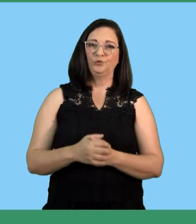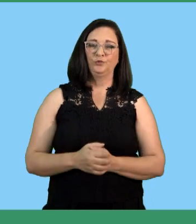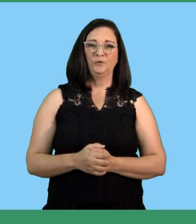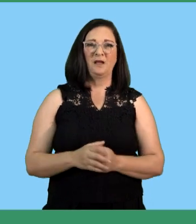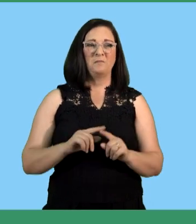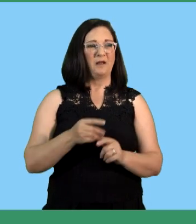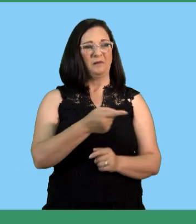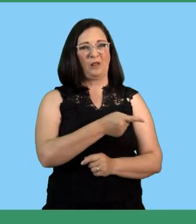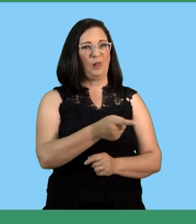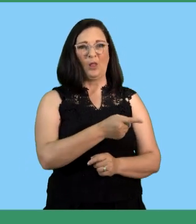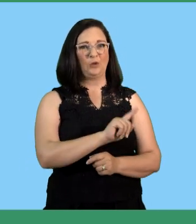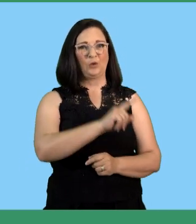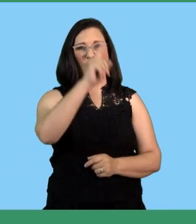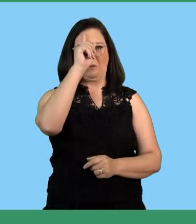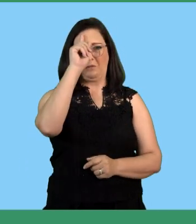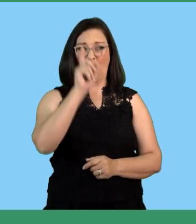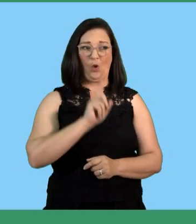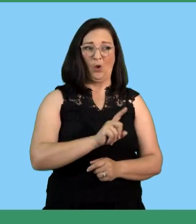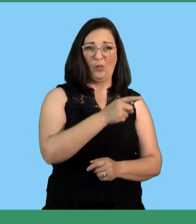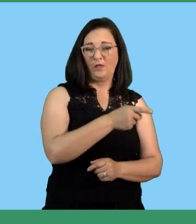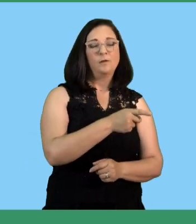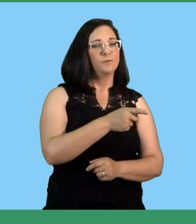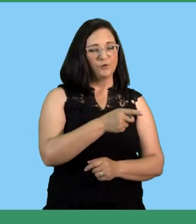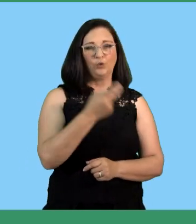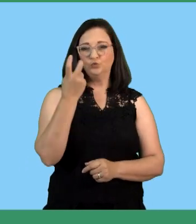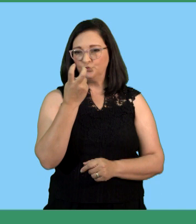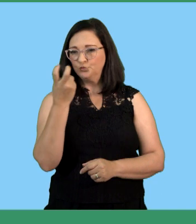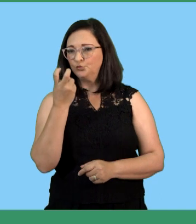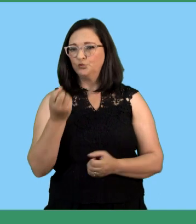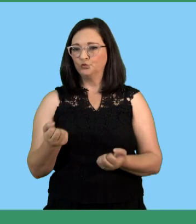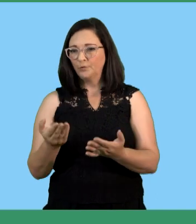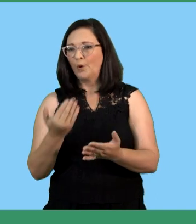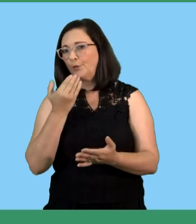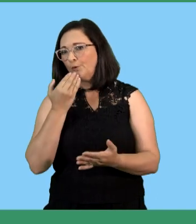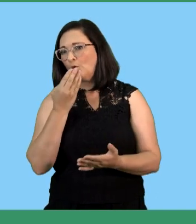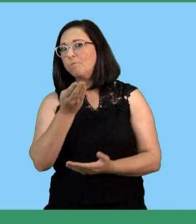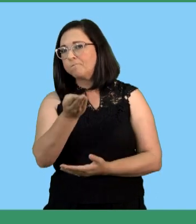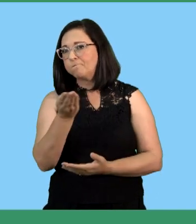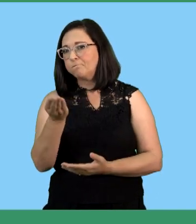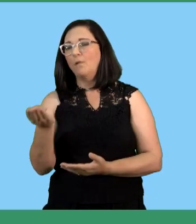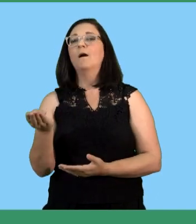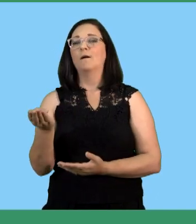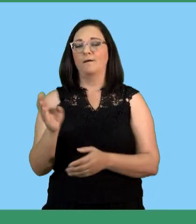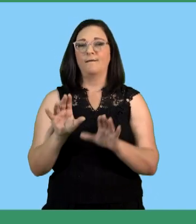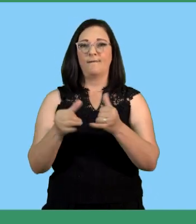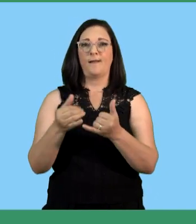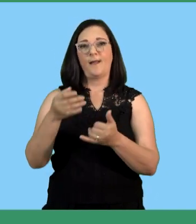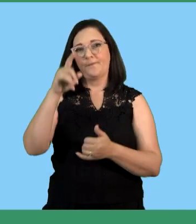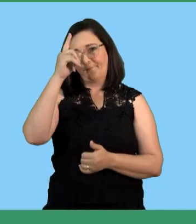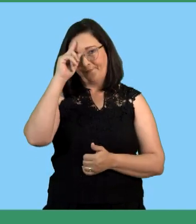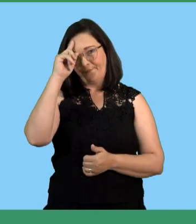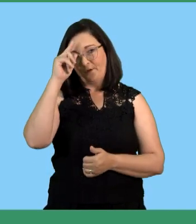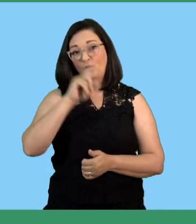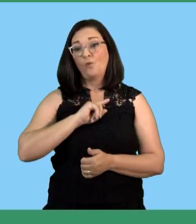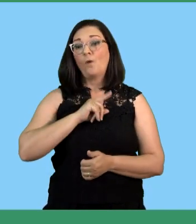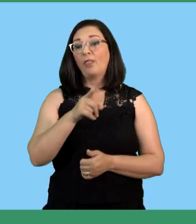the suppliers that are not black, but you're looking at black-owned suppliers who are able to supply. Remember the